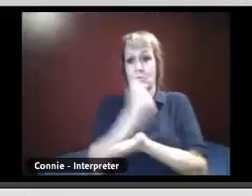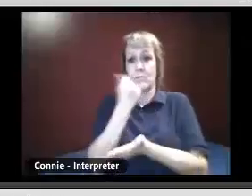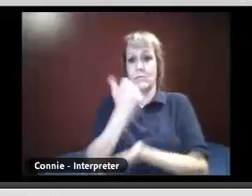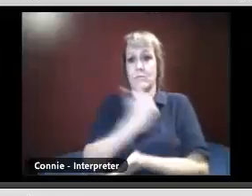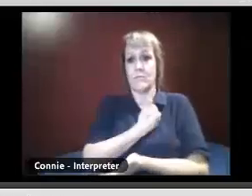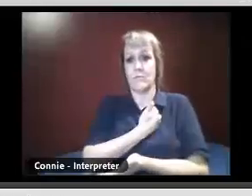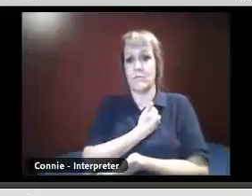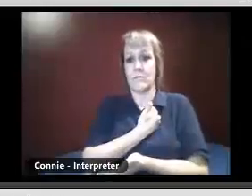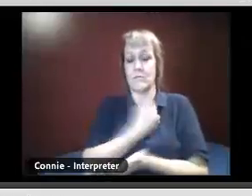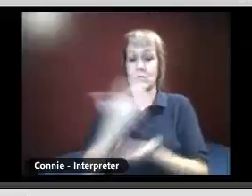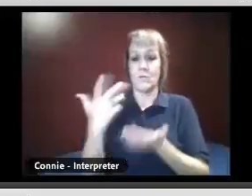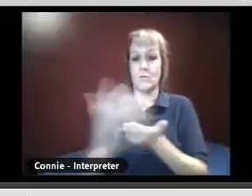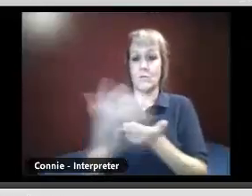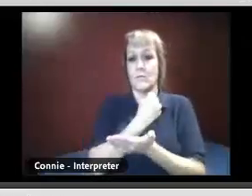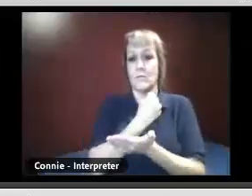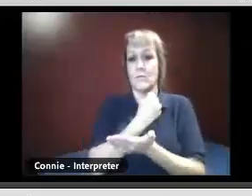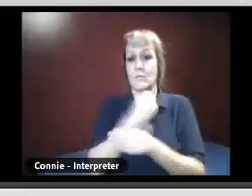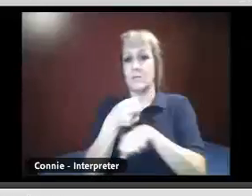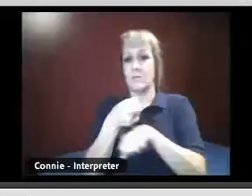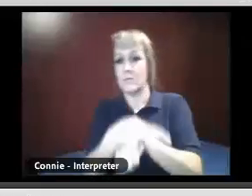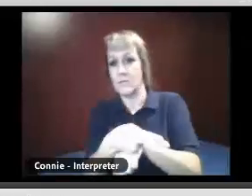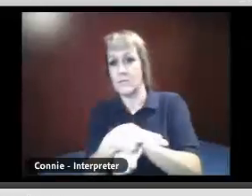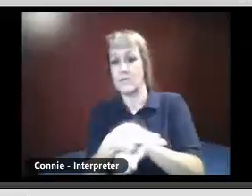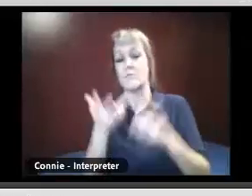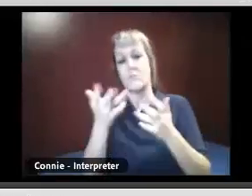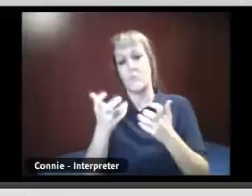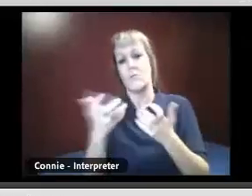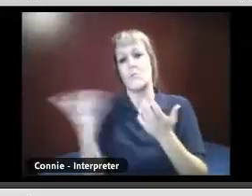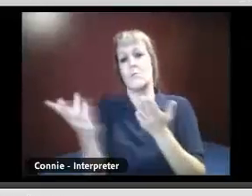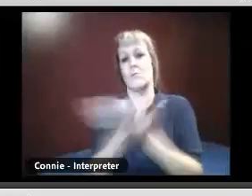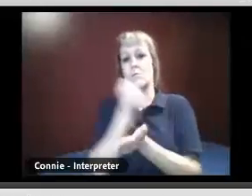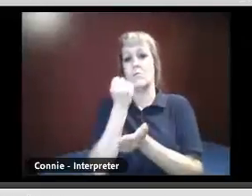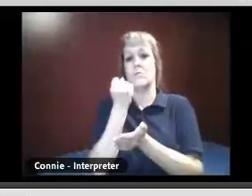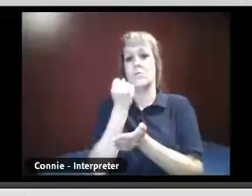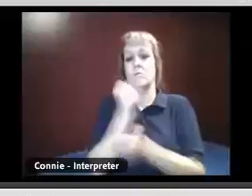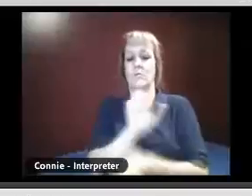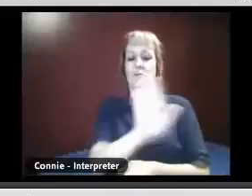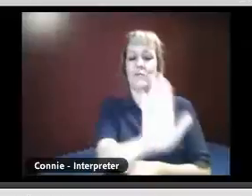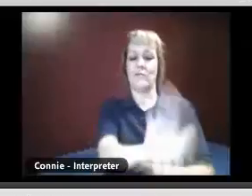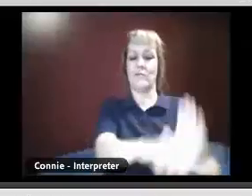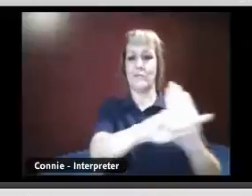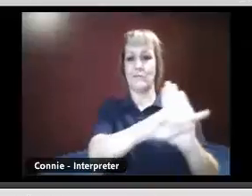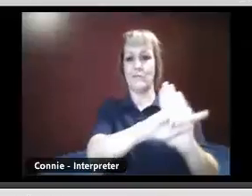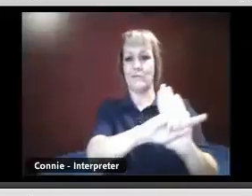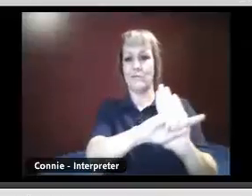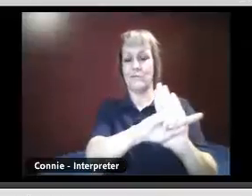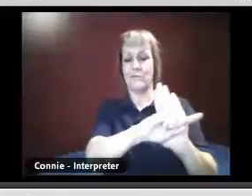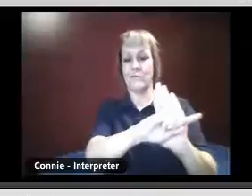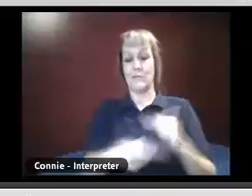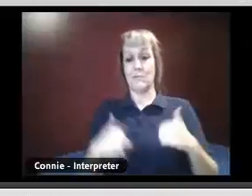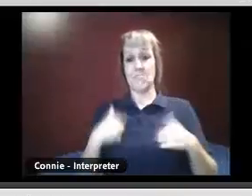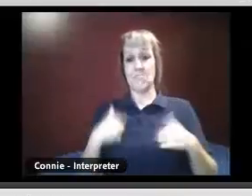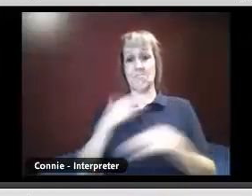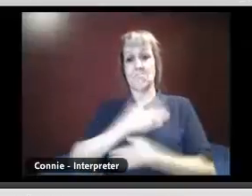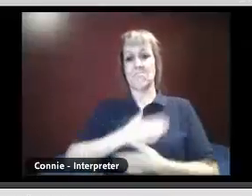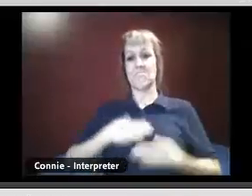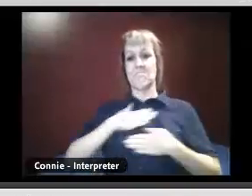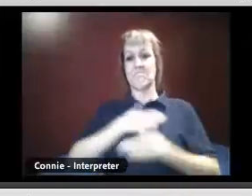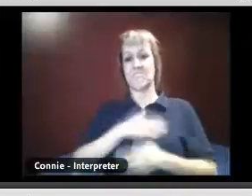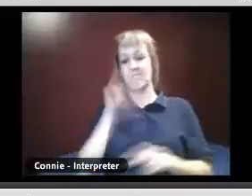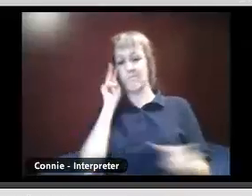to the win-lose factors, right, they want to win at the expense of somebody else, and they actually enjoy seeing